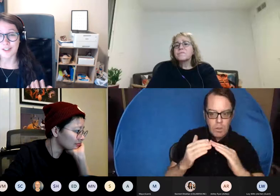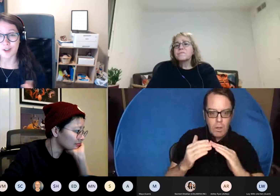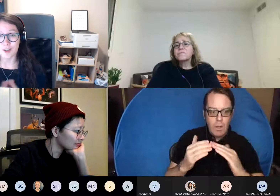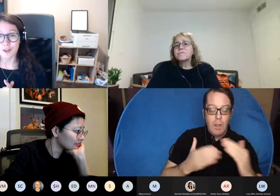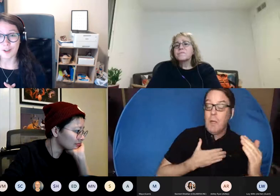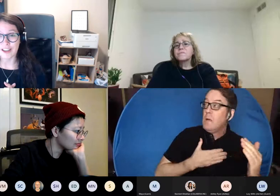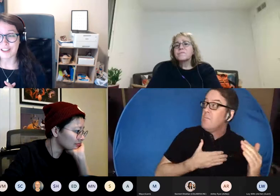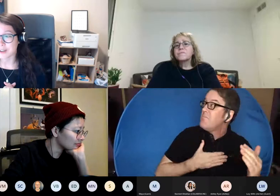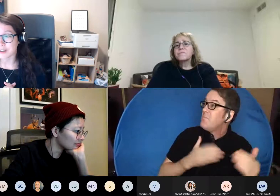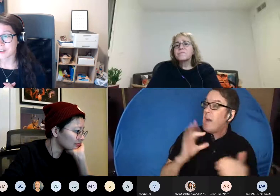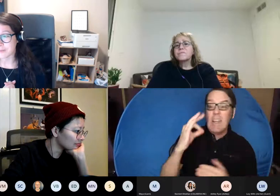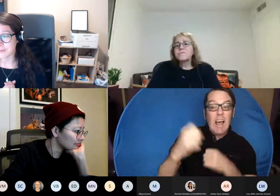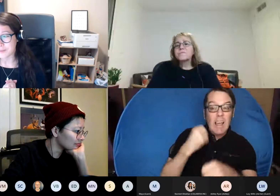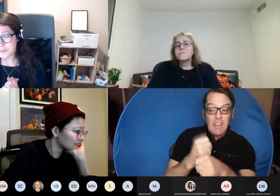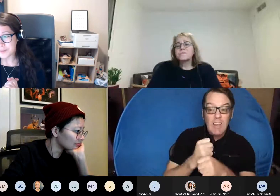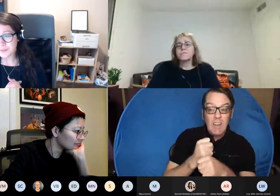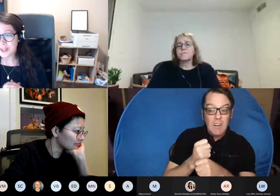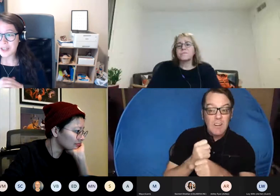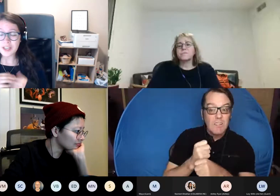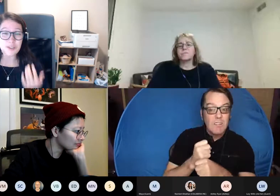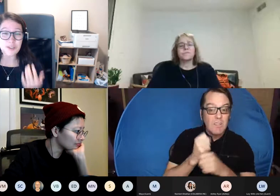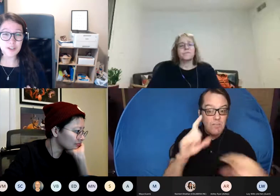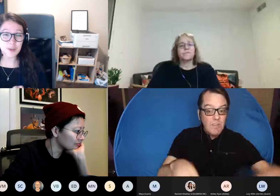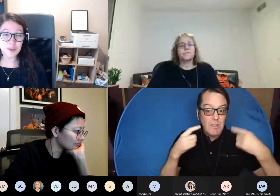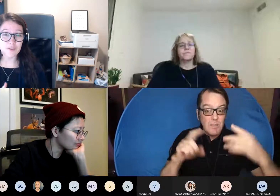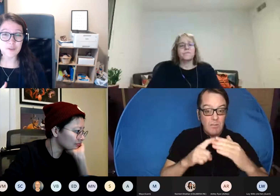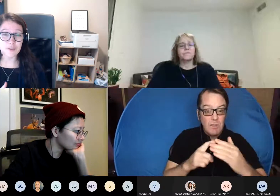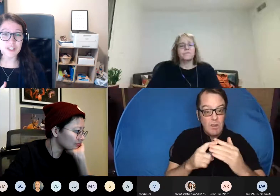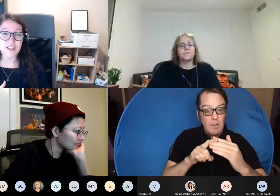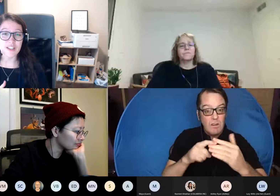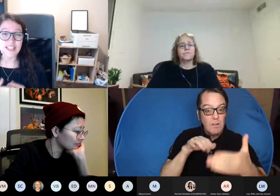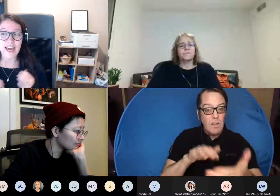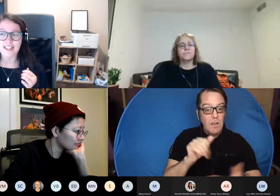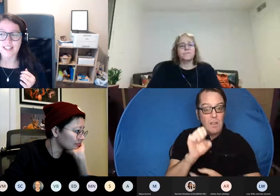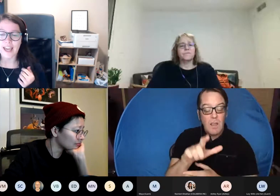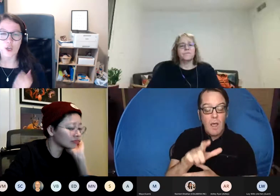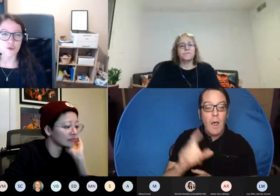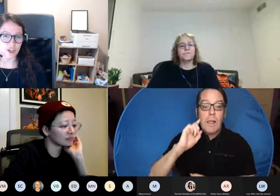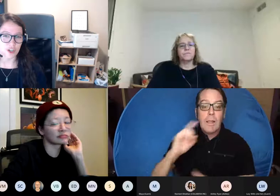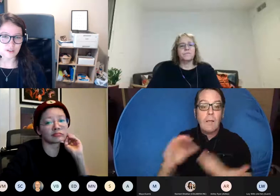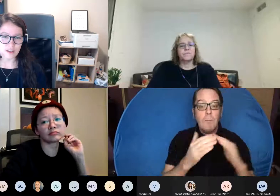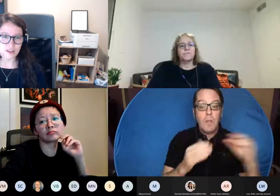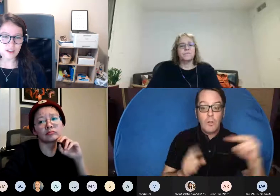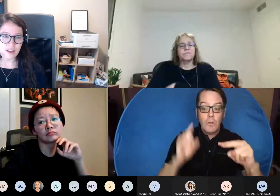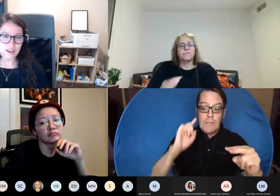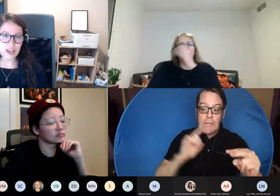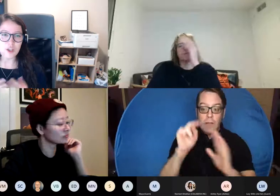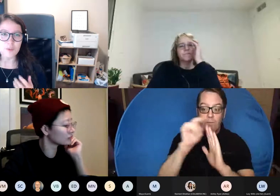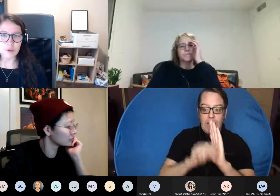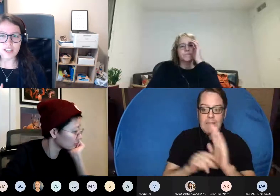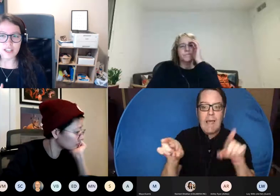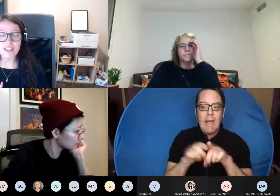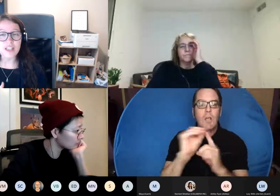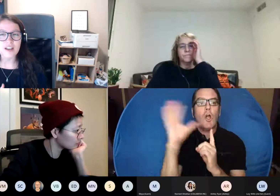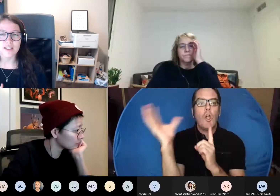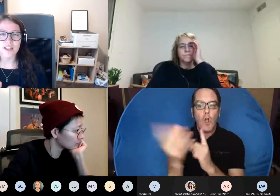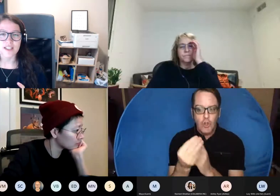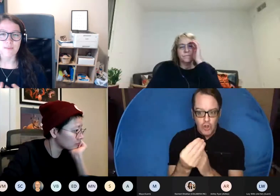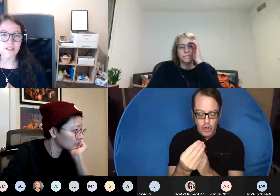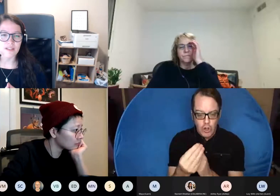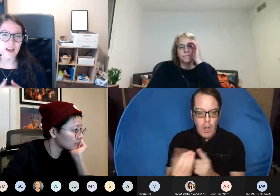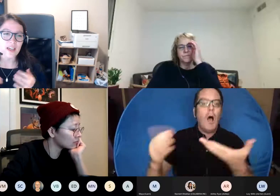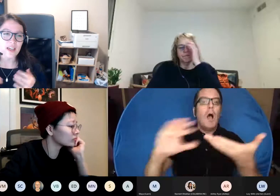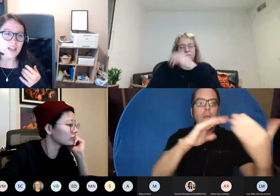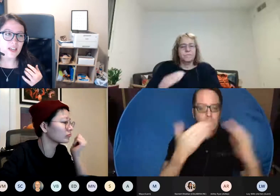9 years since I started learning ASL here. So the deaf community views deafness as a culture. a community. It is not seen